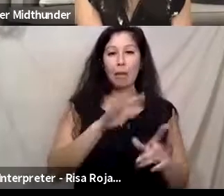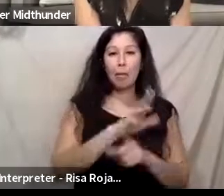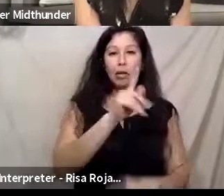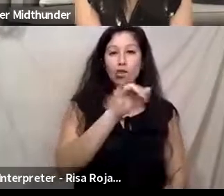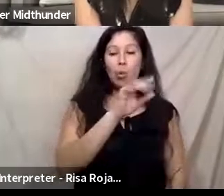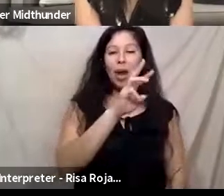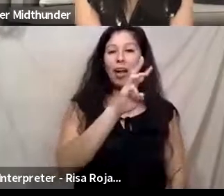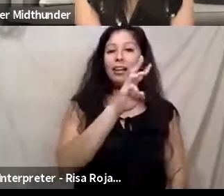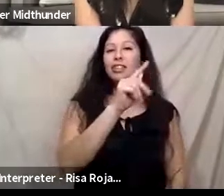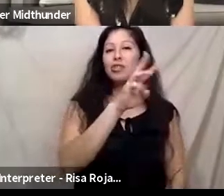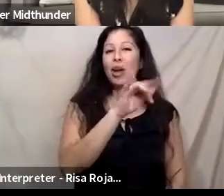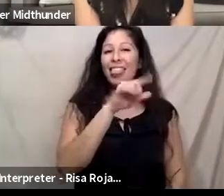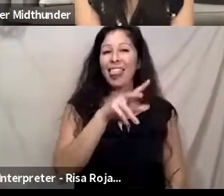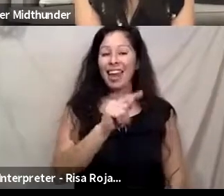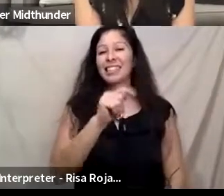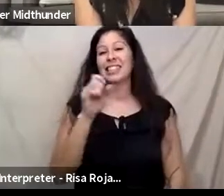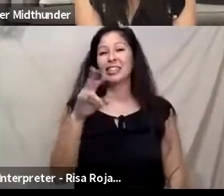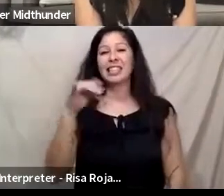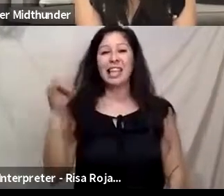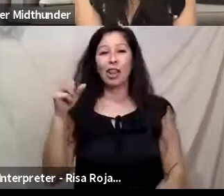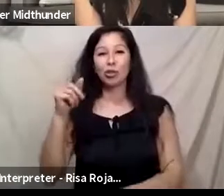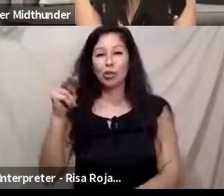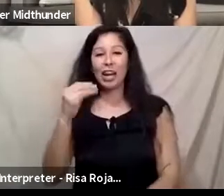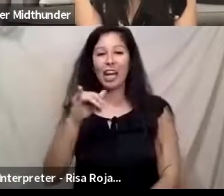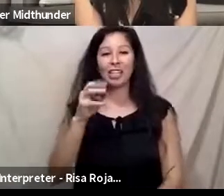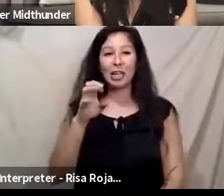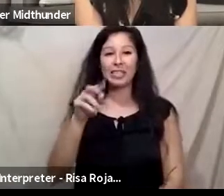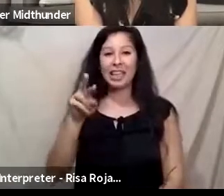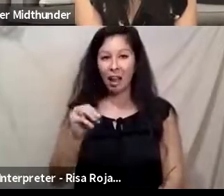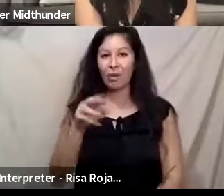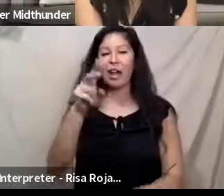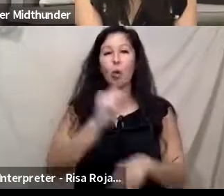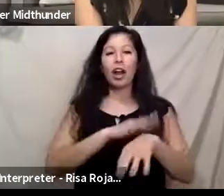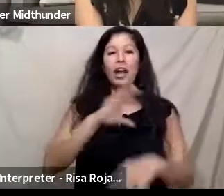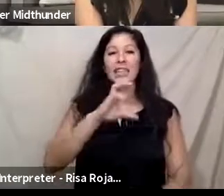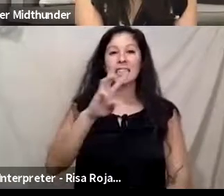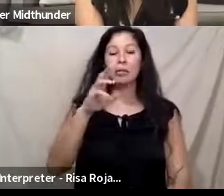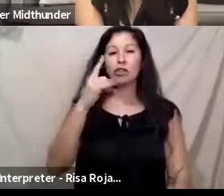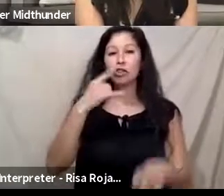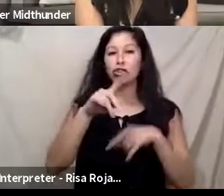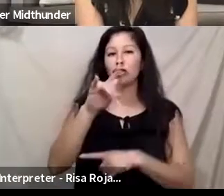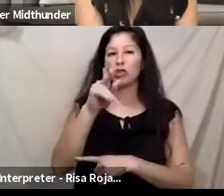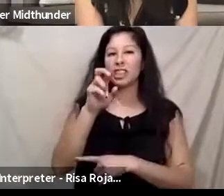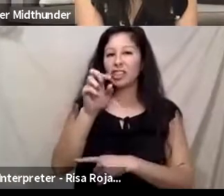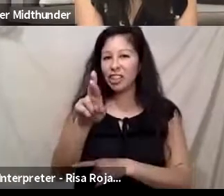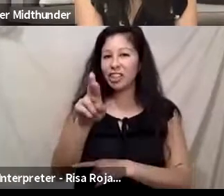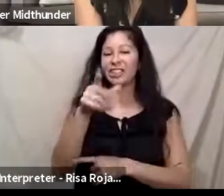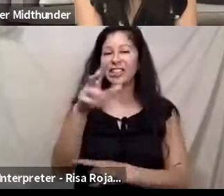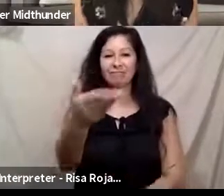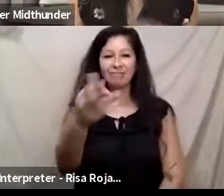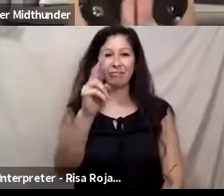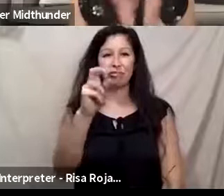the TV series Yellowstone and Jamestown, and is currently working on CW's Trickster. Here is Renee Haynes.